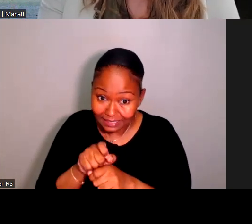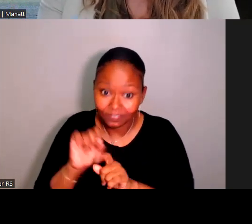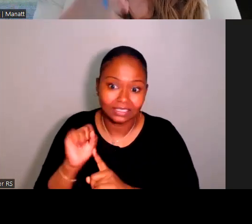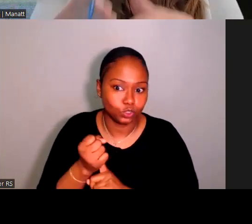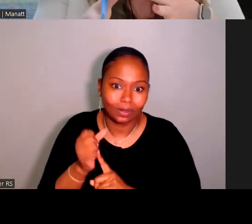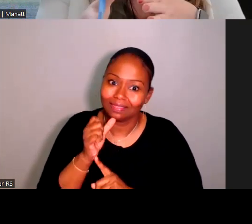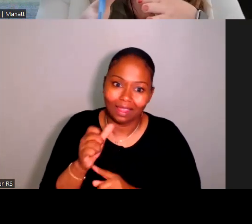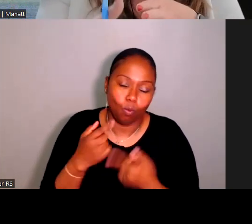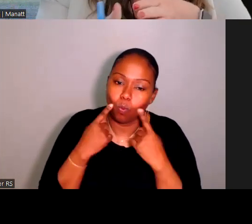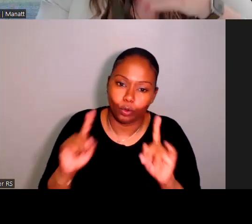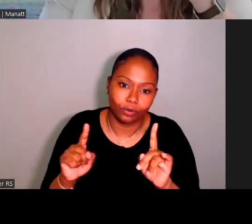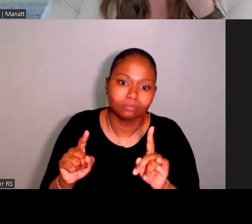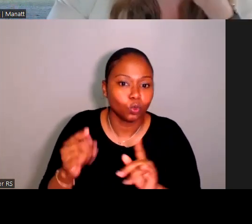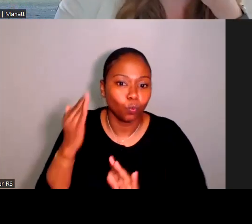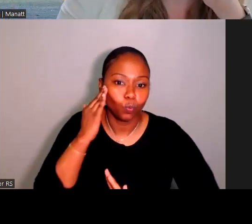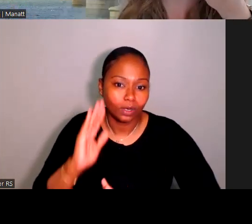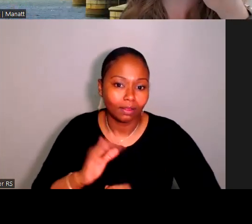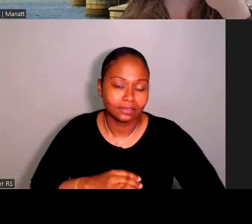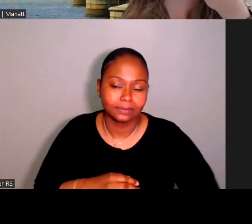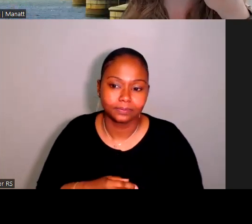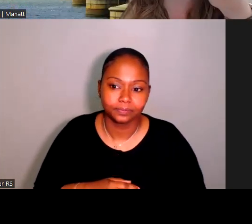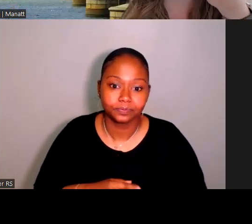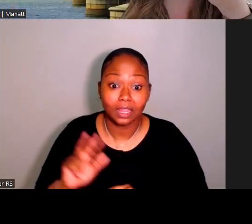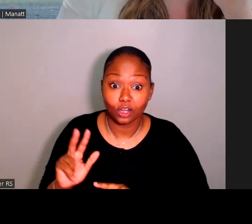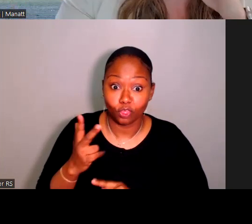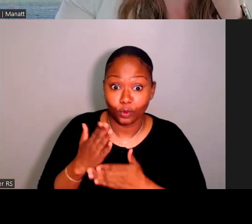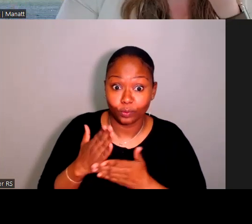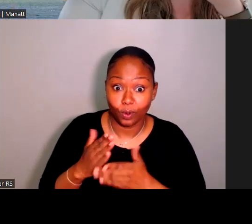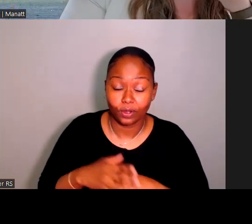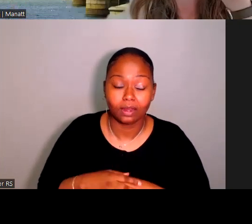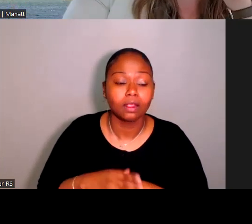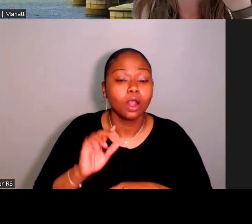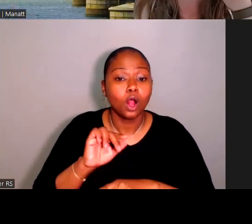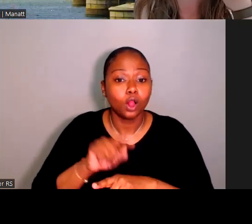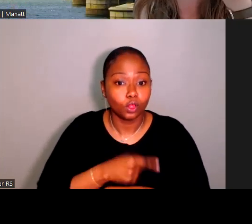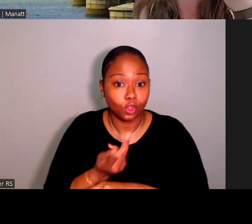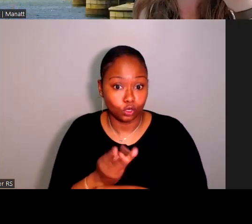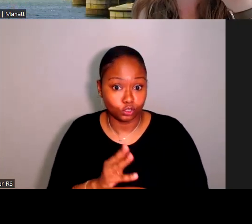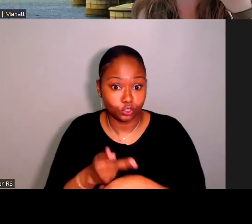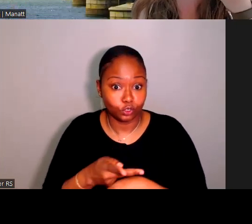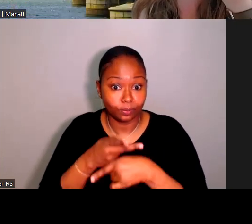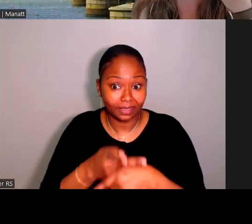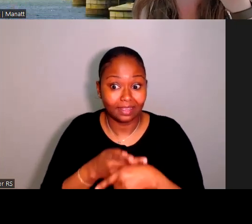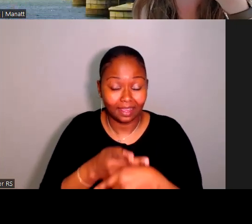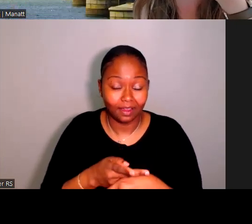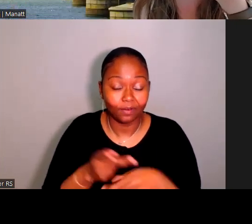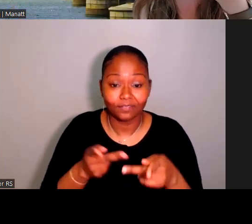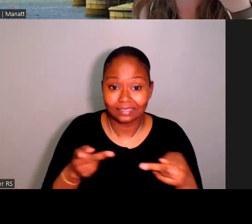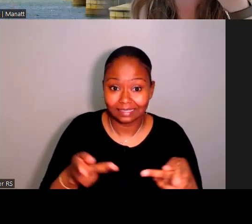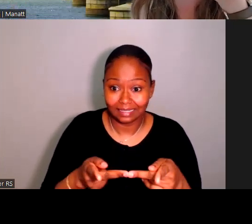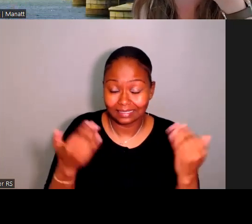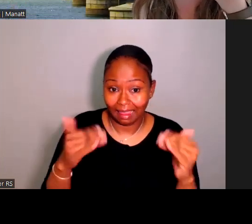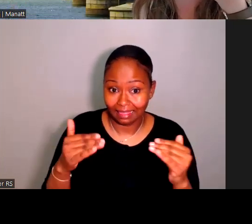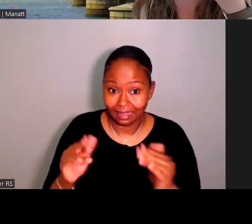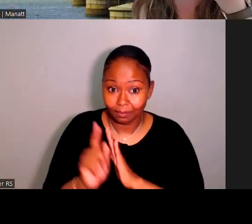not be feasible. So acknowledging that. And then the third piece here, long-term care facilities may limit the hours of visitation,